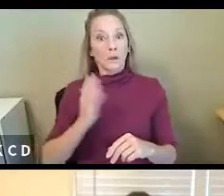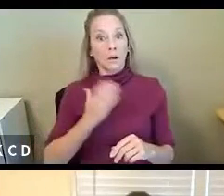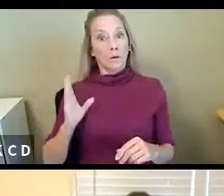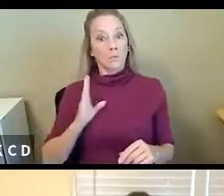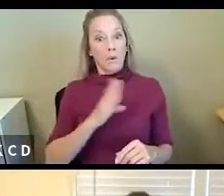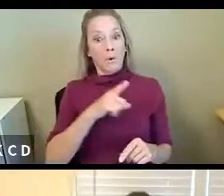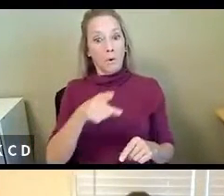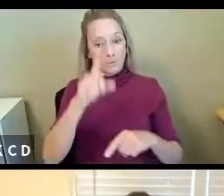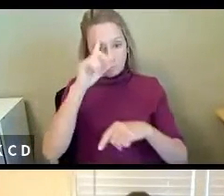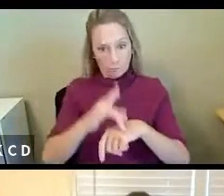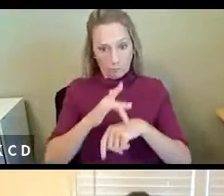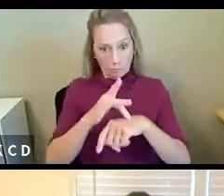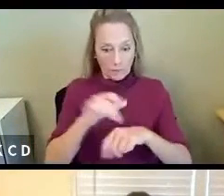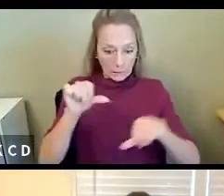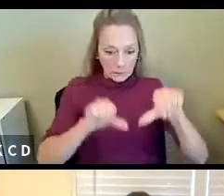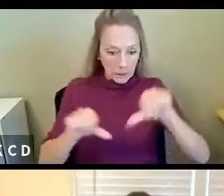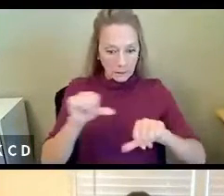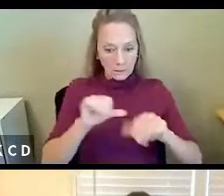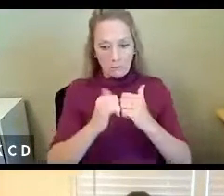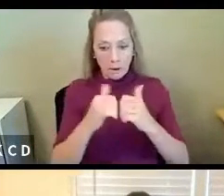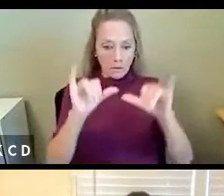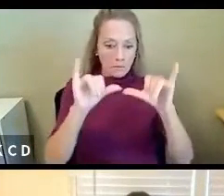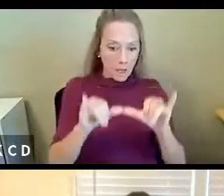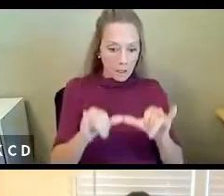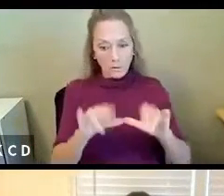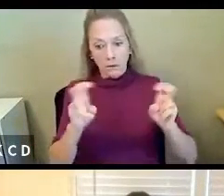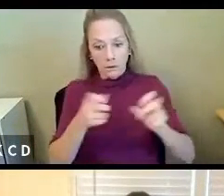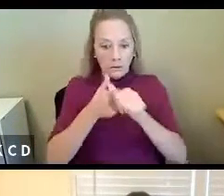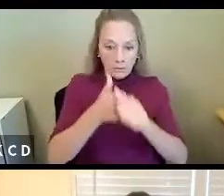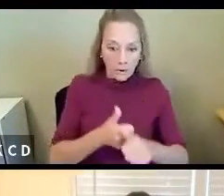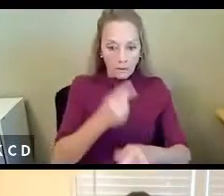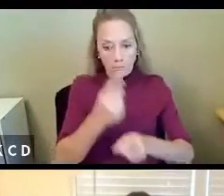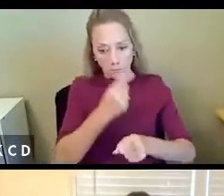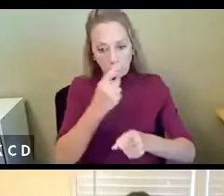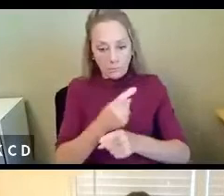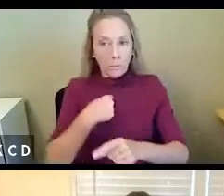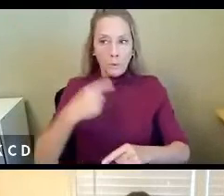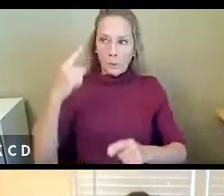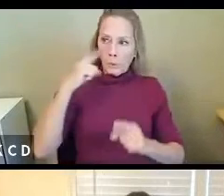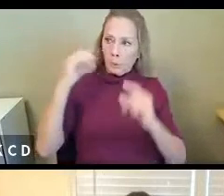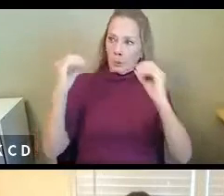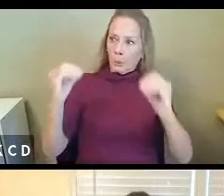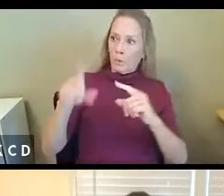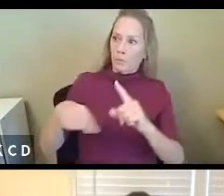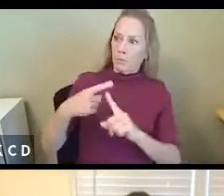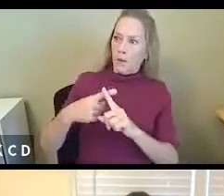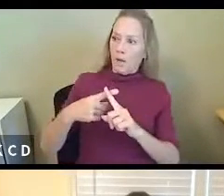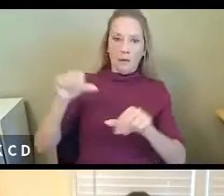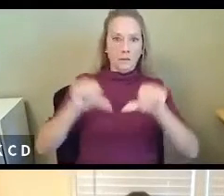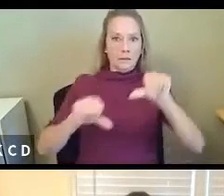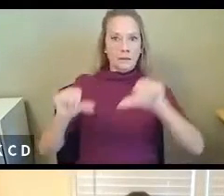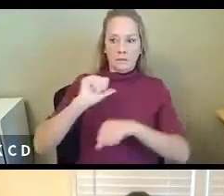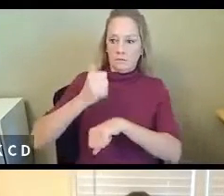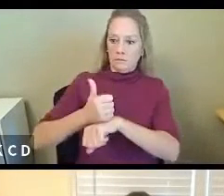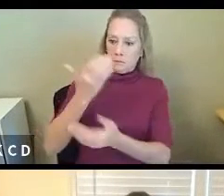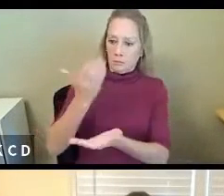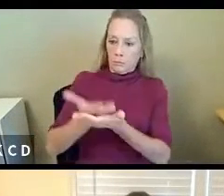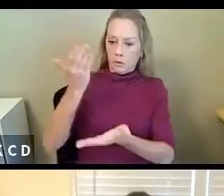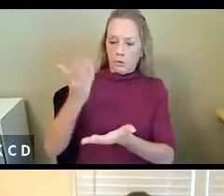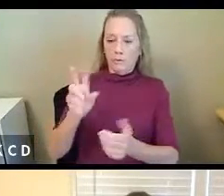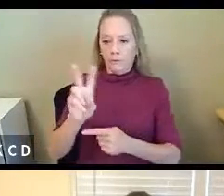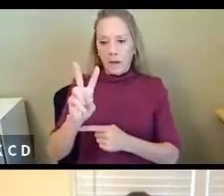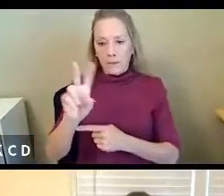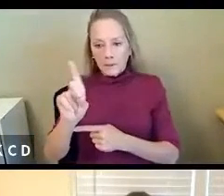obsesses on scientifically questionable practices, we have not heard word one about scientifically proven data like the role of vitamin